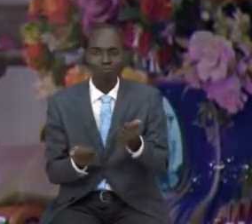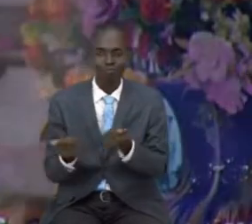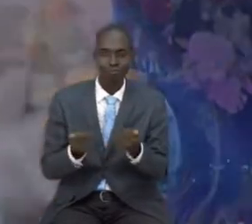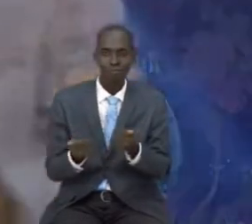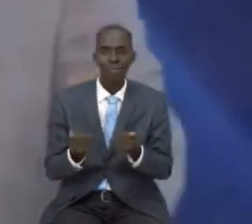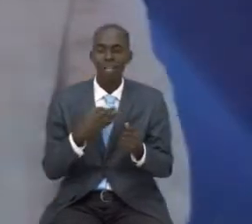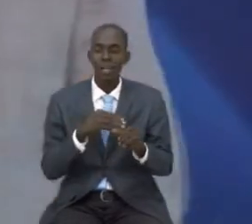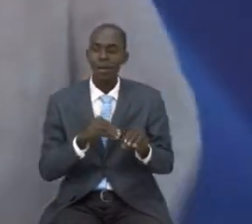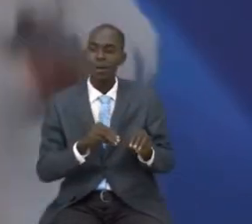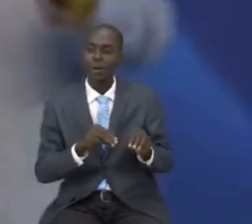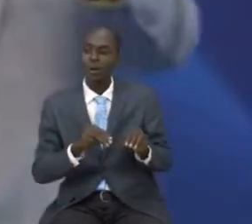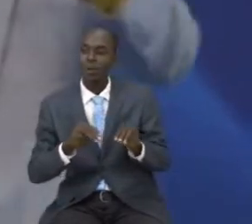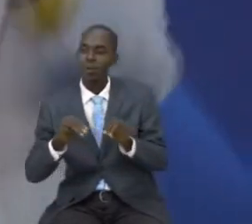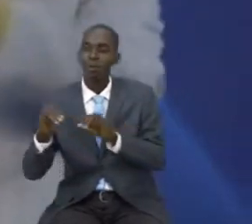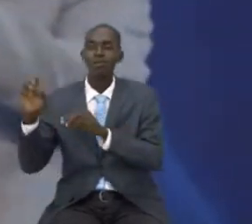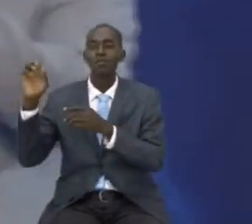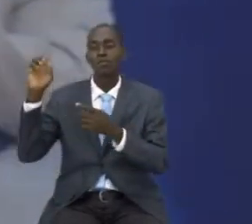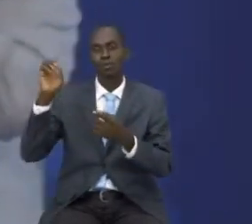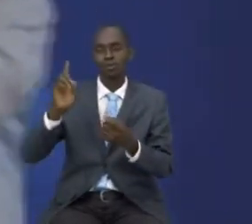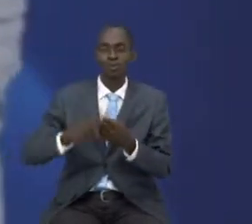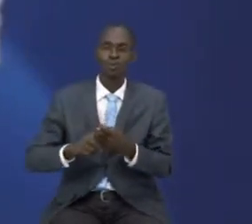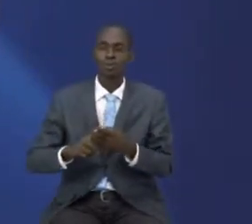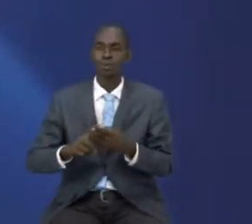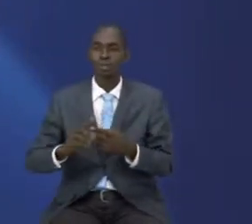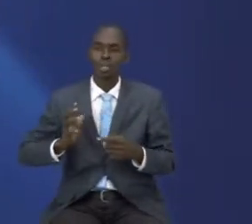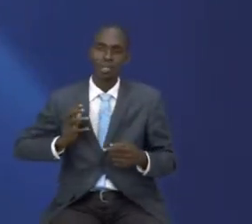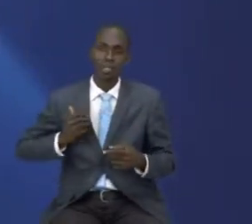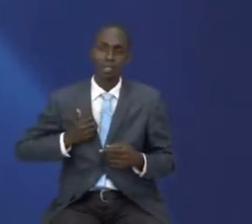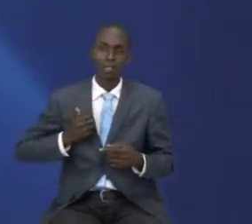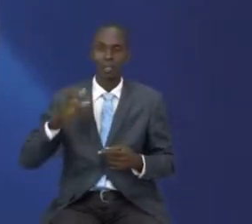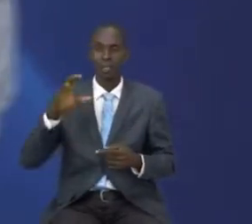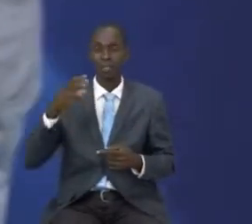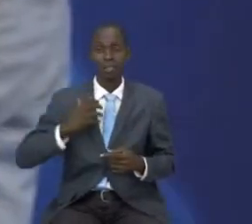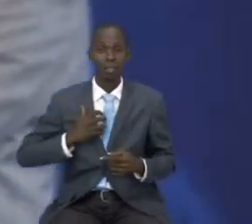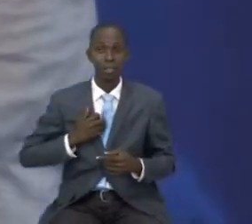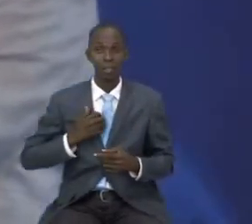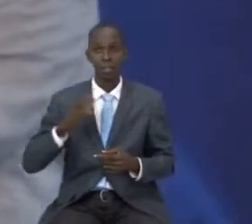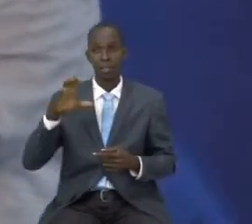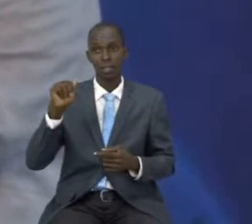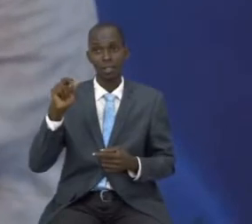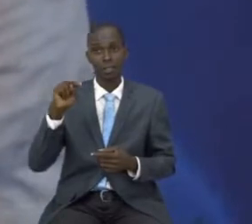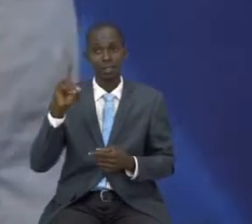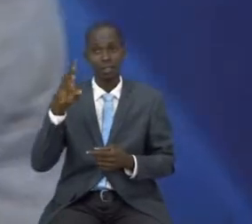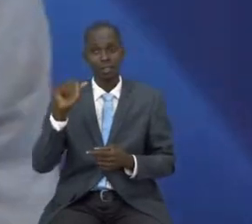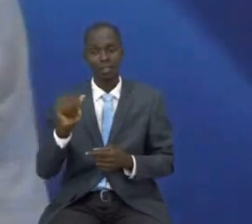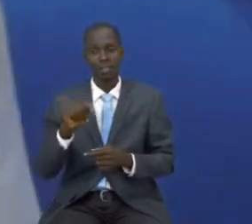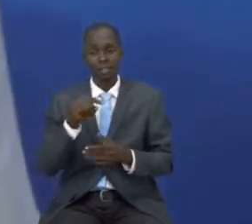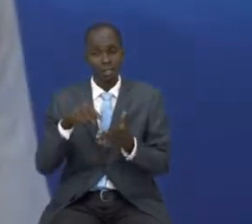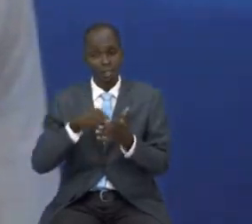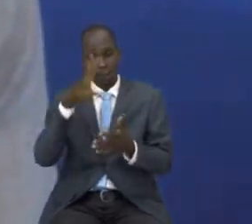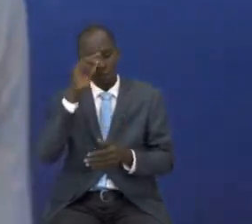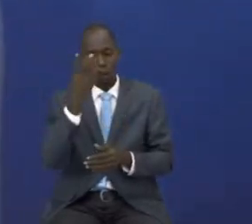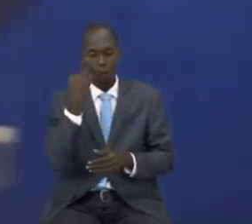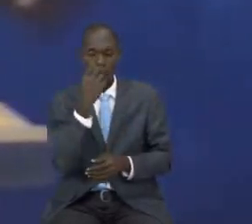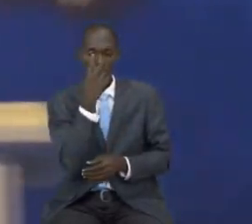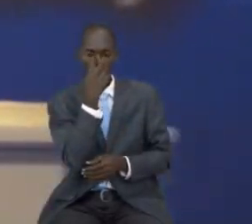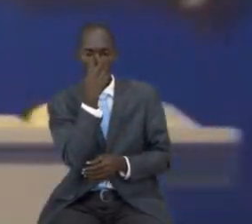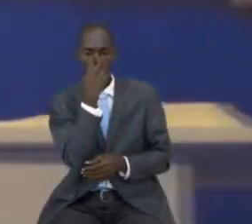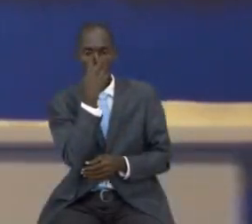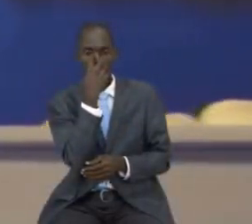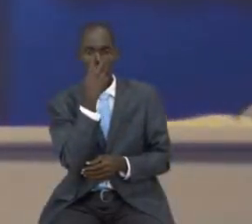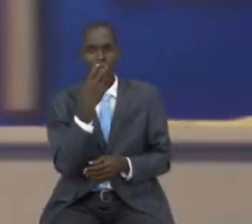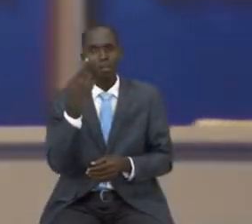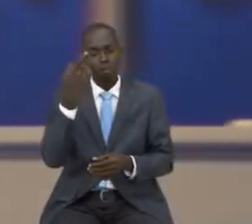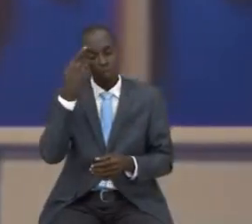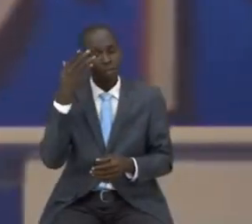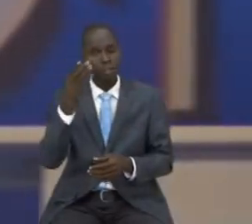the way to Canada. And this man was blind, and there was connection. Look at that, because there